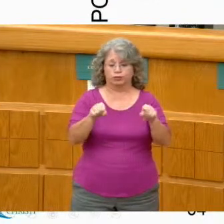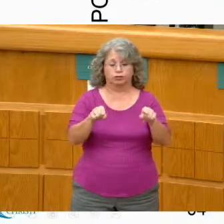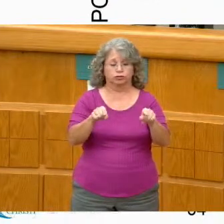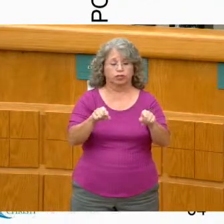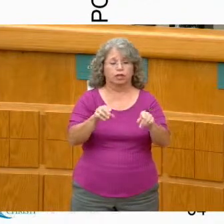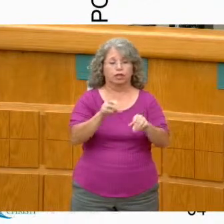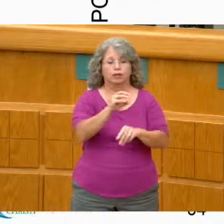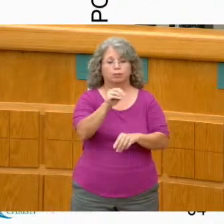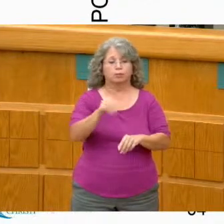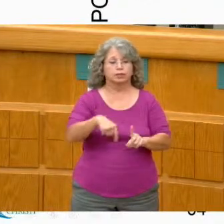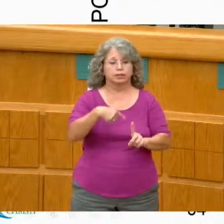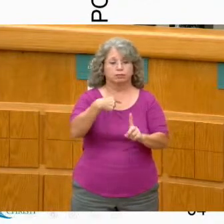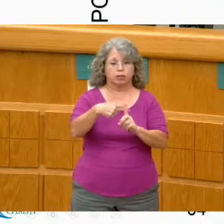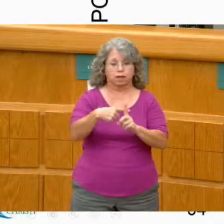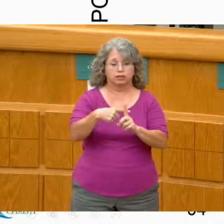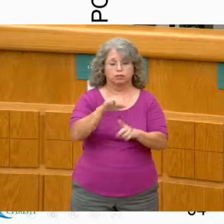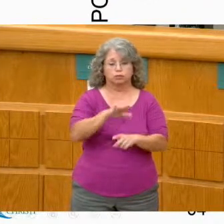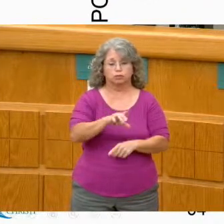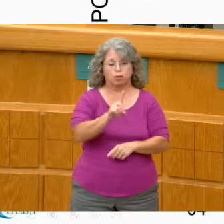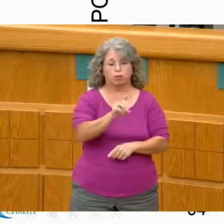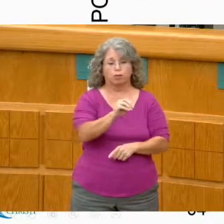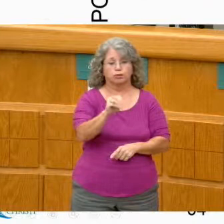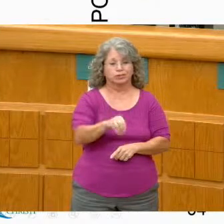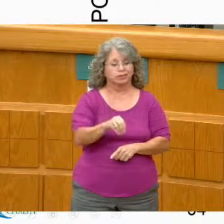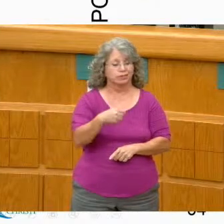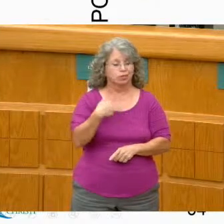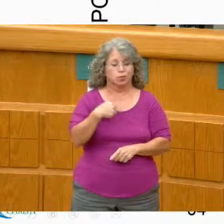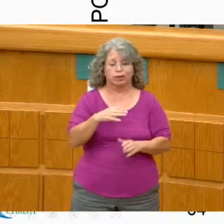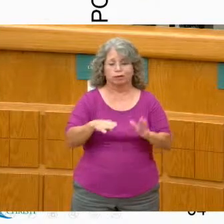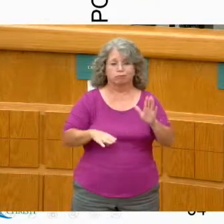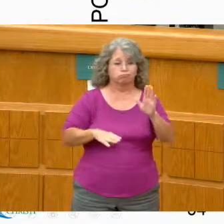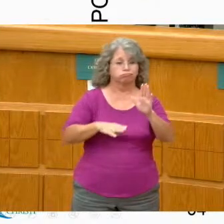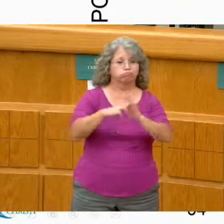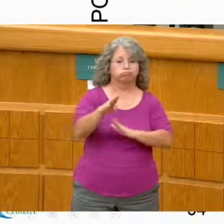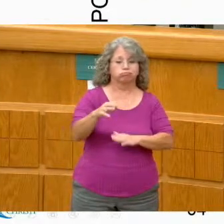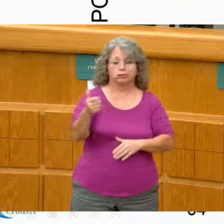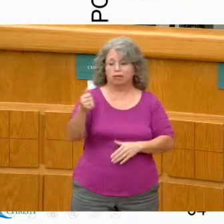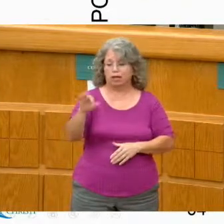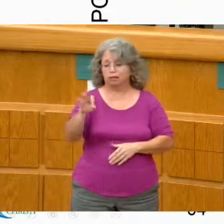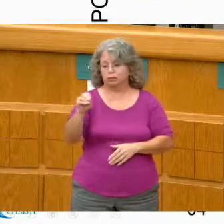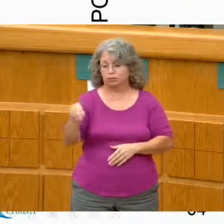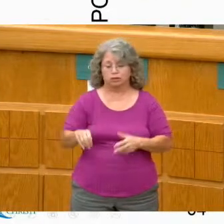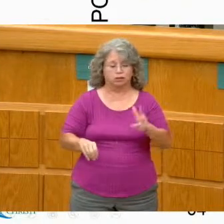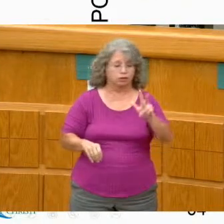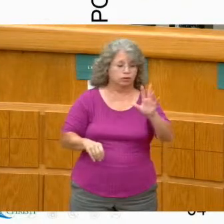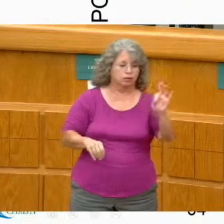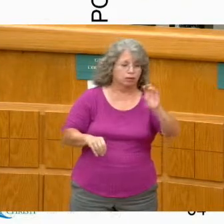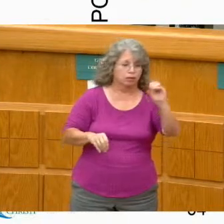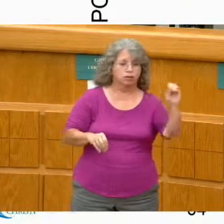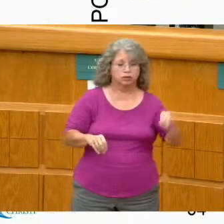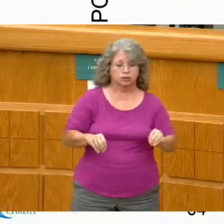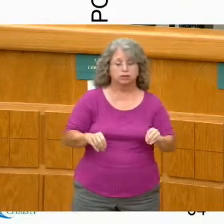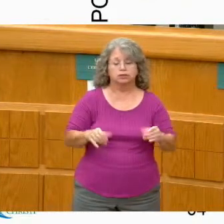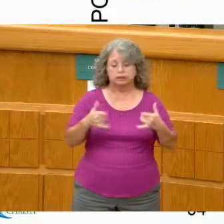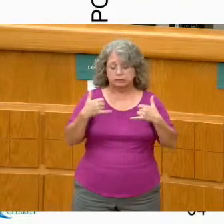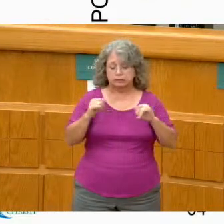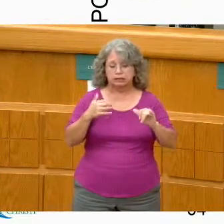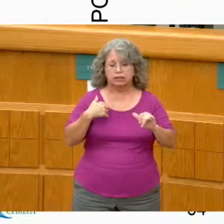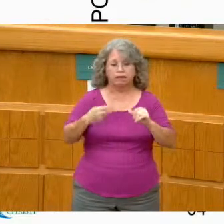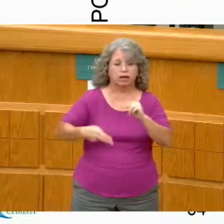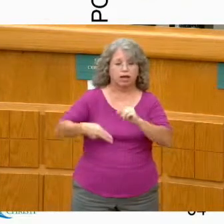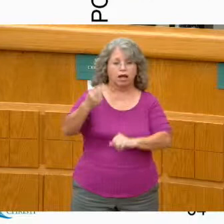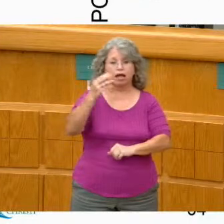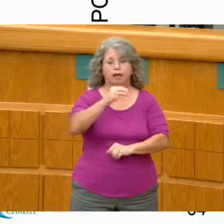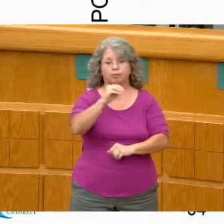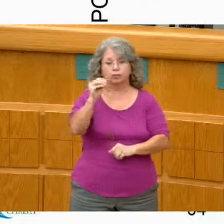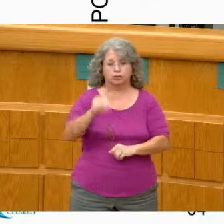the percent positives were right around 1%. And now we're well above that at 19 and 39%. So there's still a